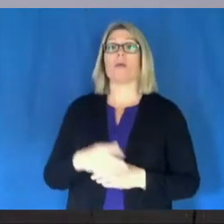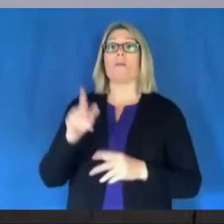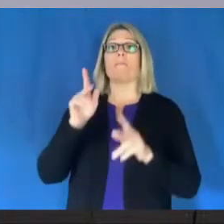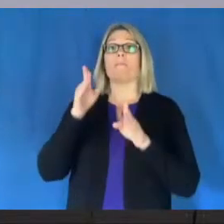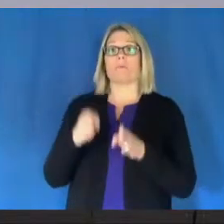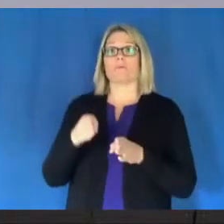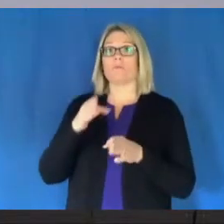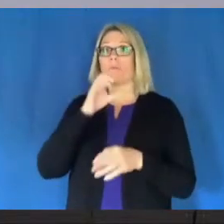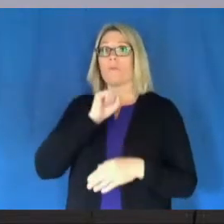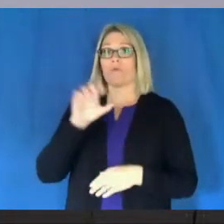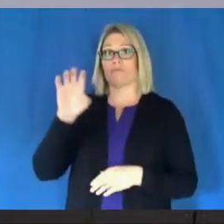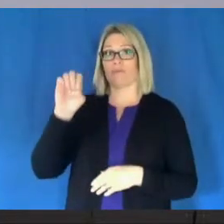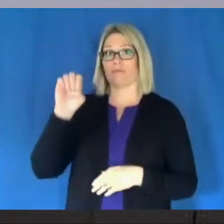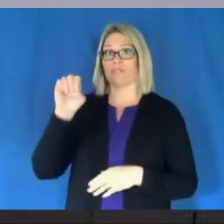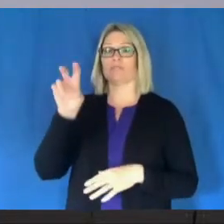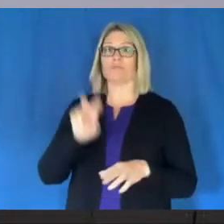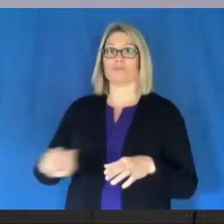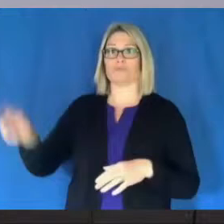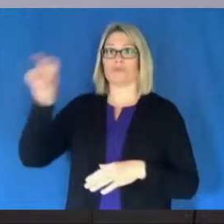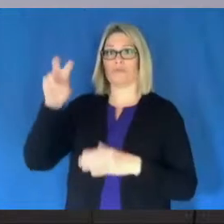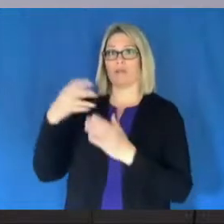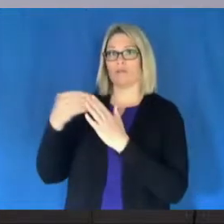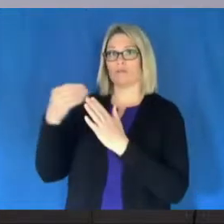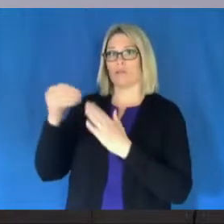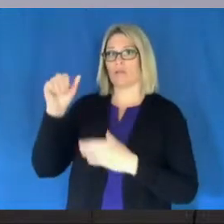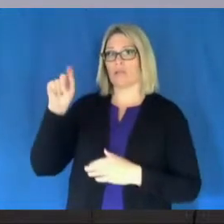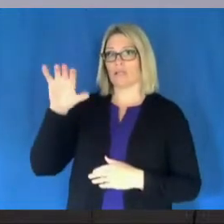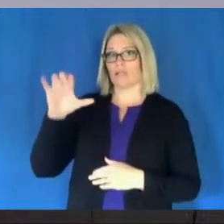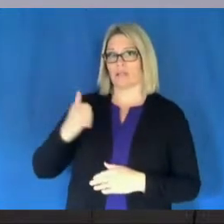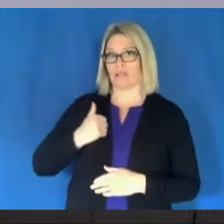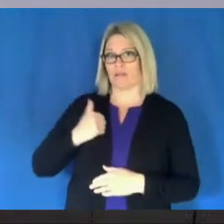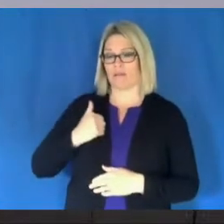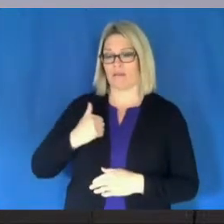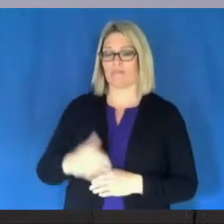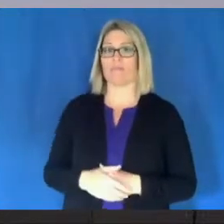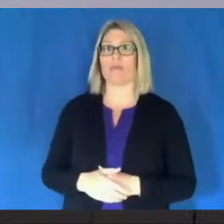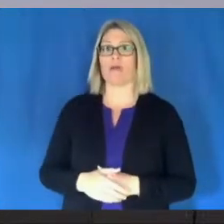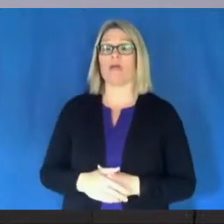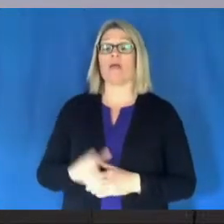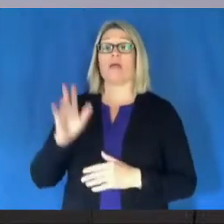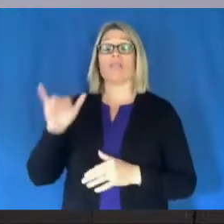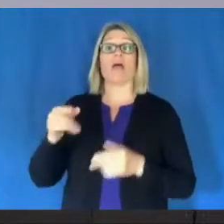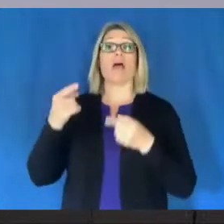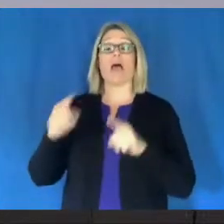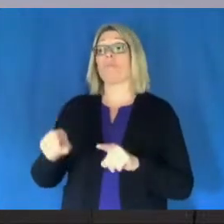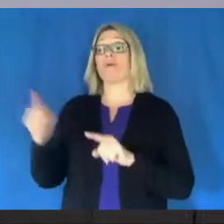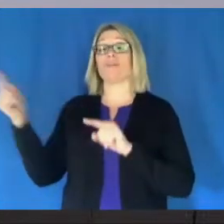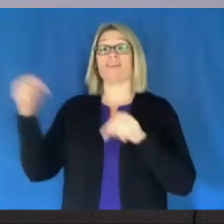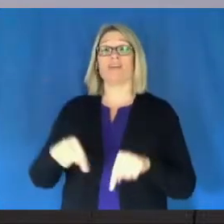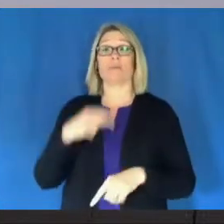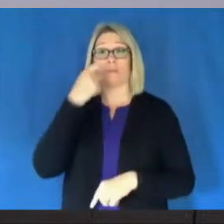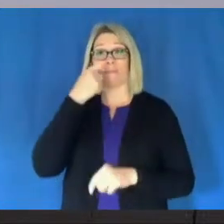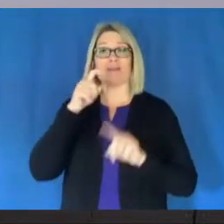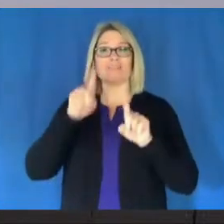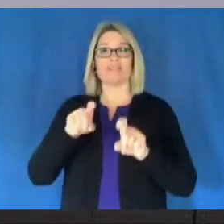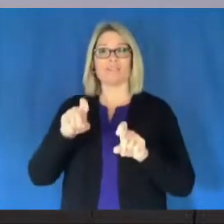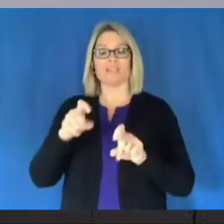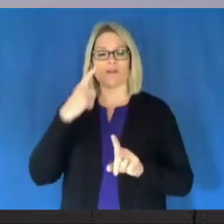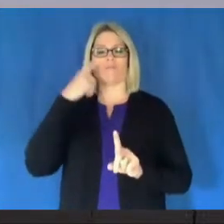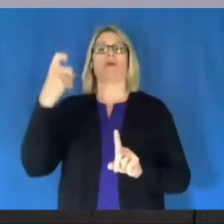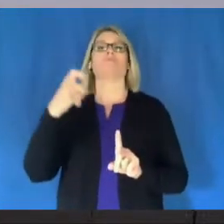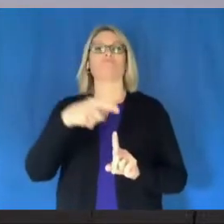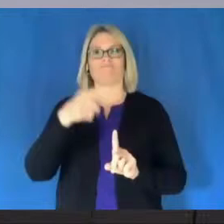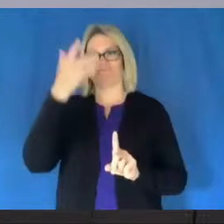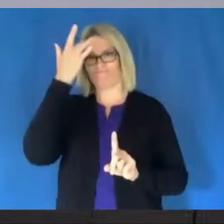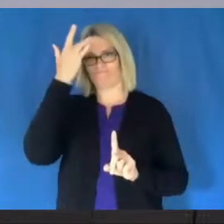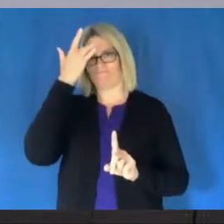who traveled outside of Atlantic Canada. This person was diagnosed based on routine testing. We currently